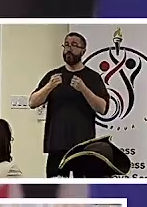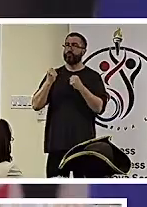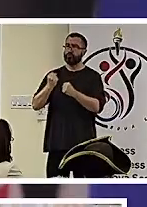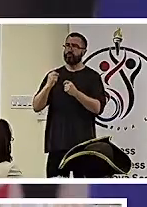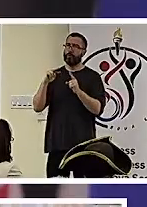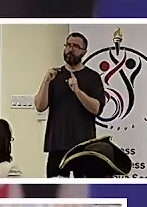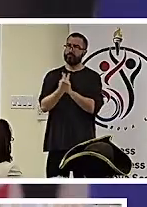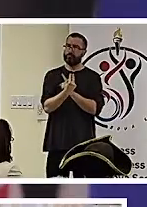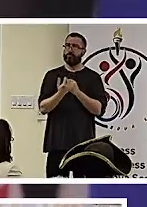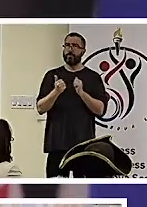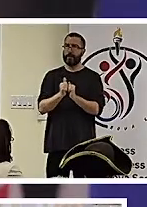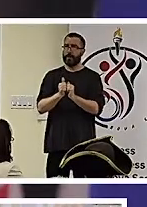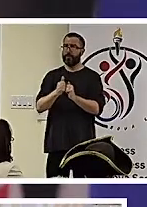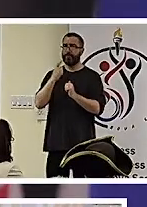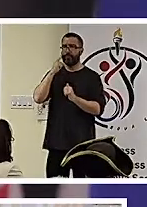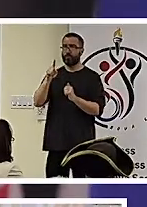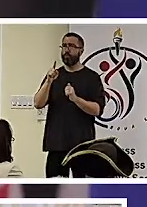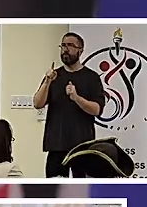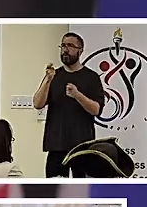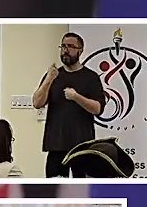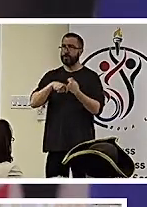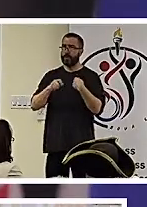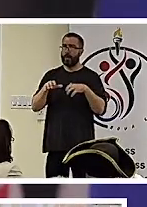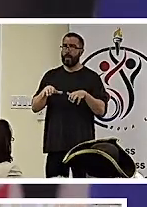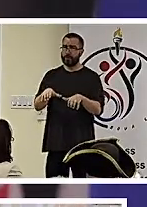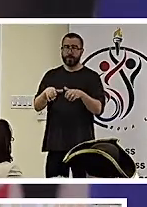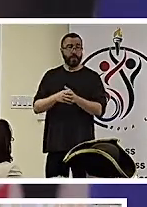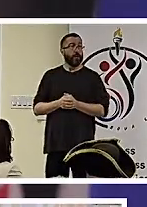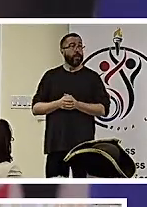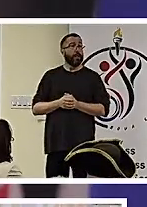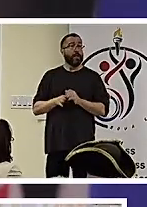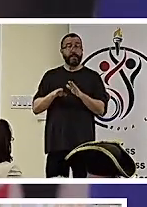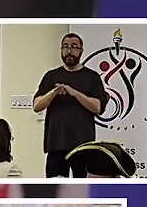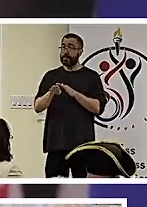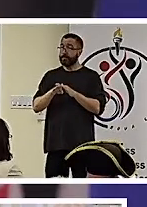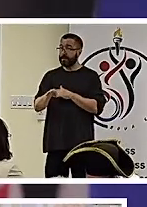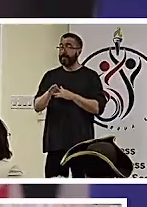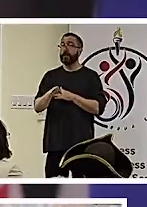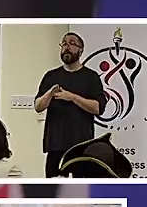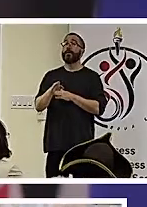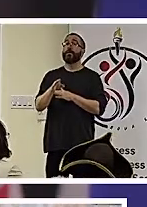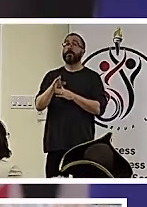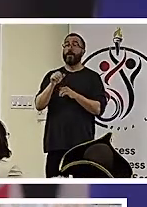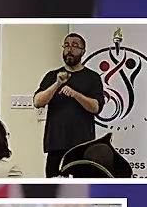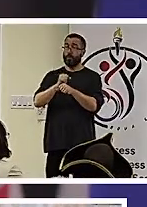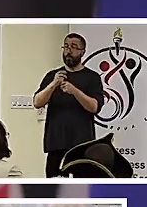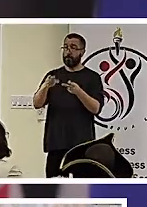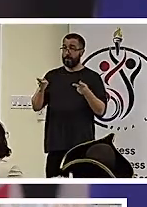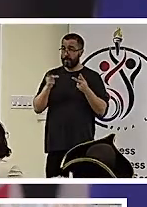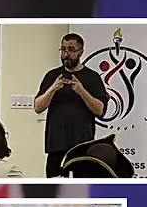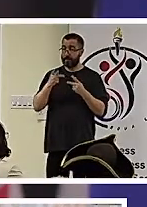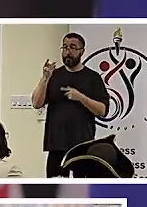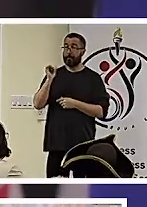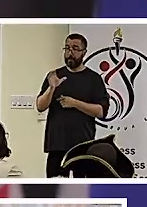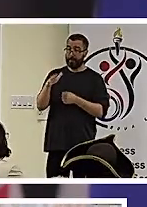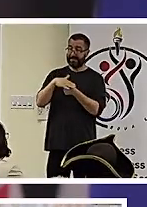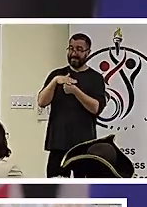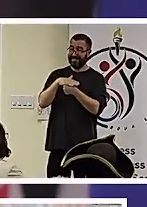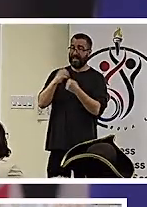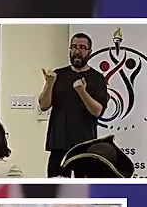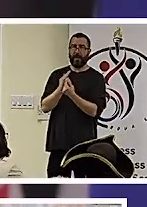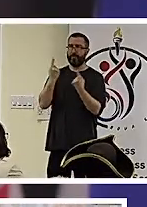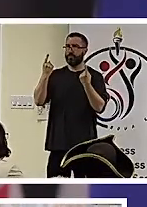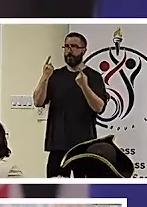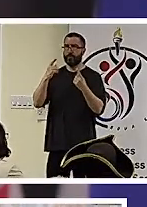for Collective Action. Accessibility is about designing our communities, workplaces, and public spaces so that everyone can participate